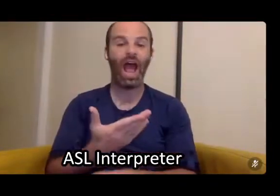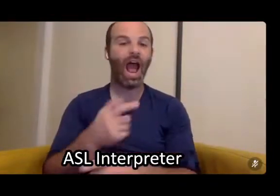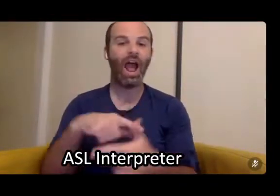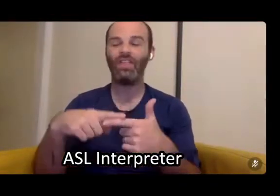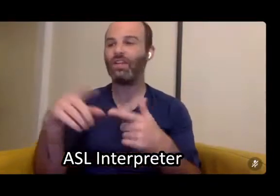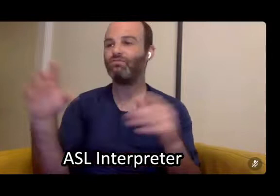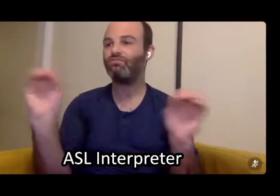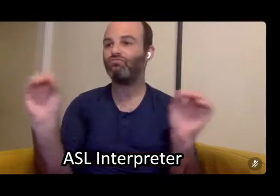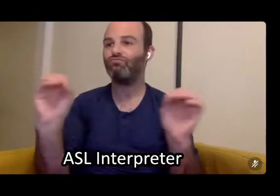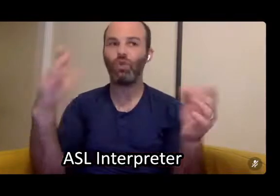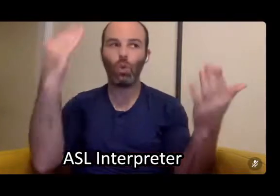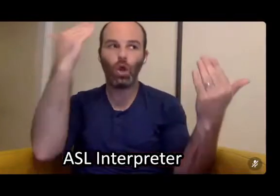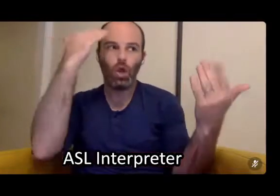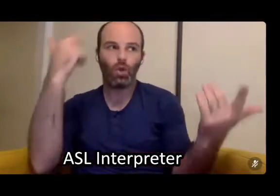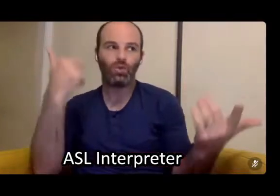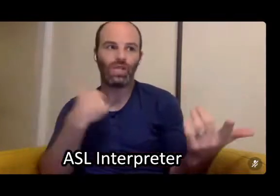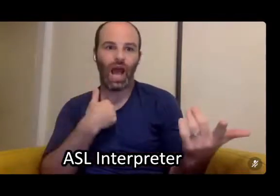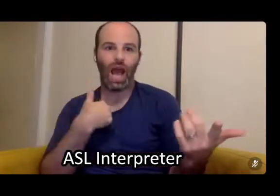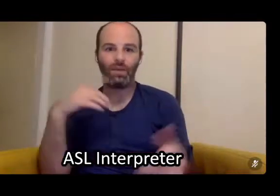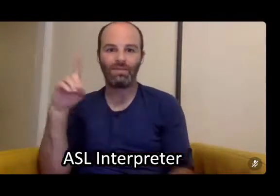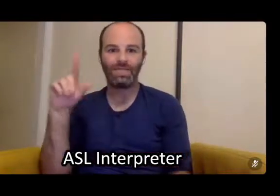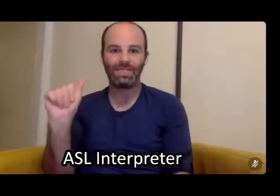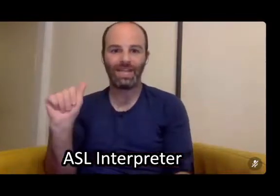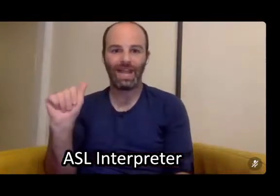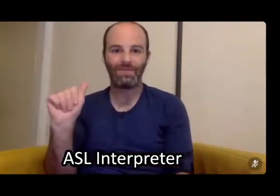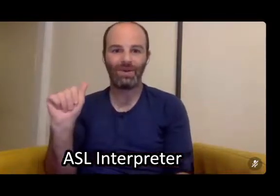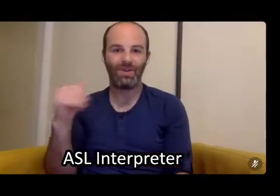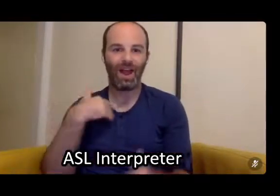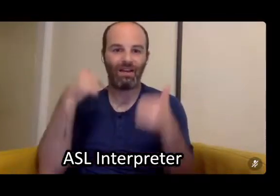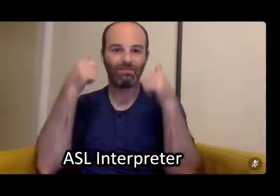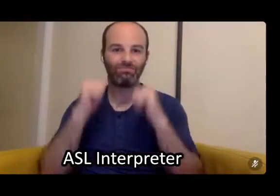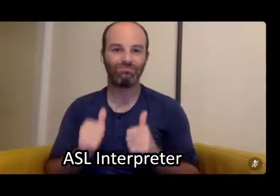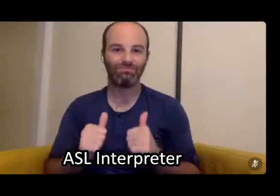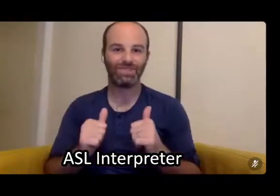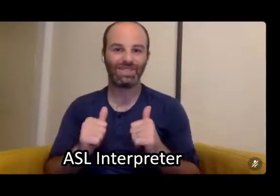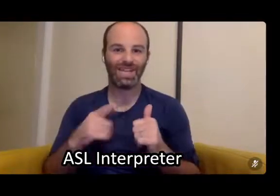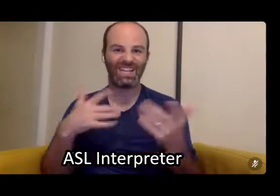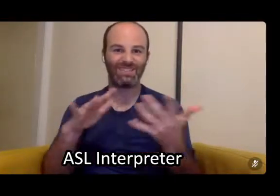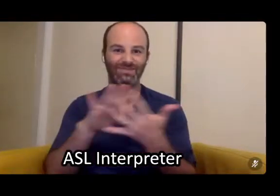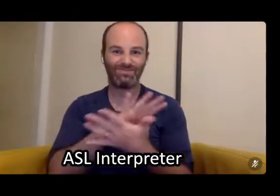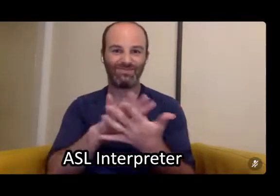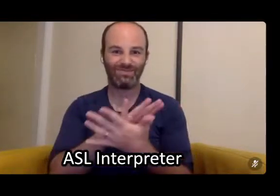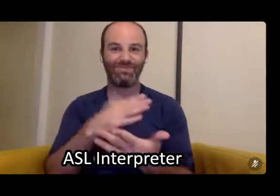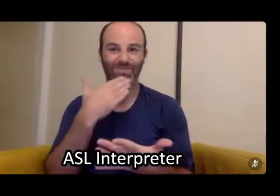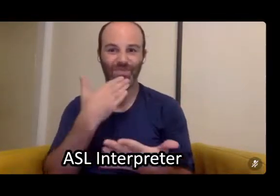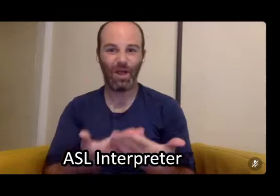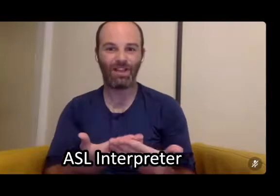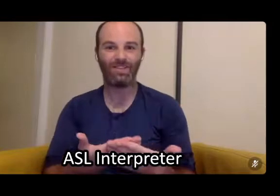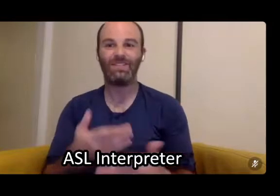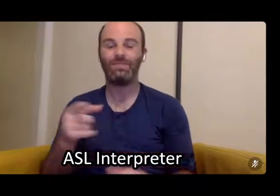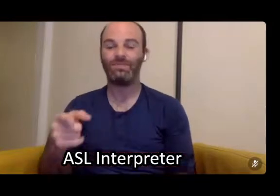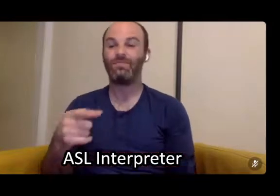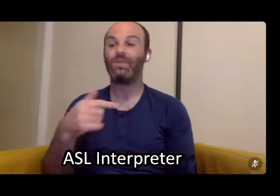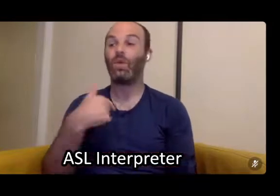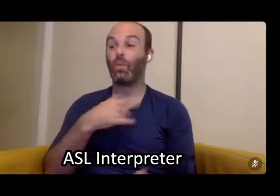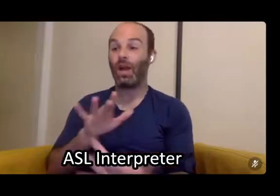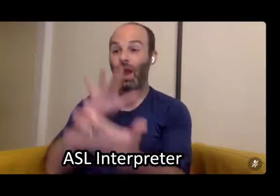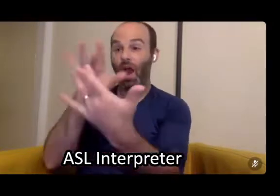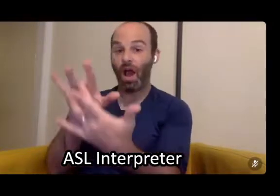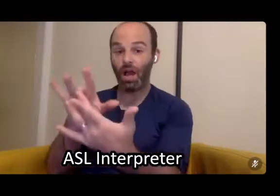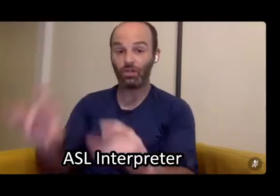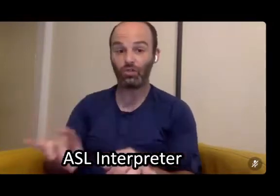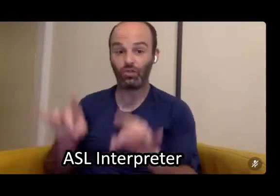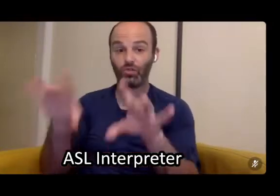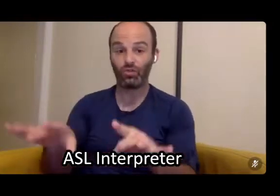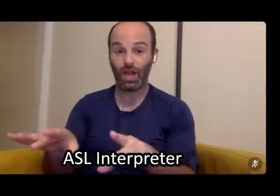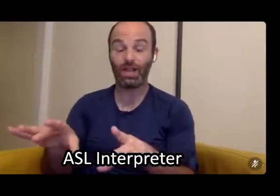so cool. We unfortunately don't have a set to show you. We did reach out to them, and I'd like to say that the guy